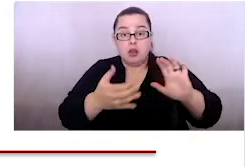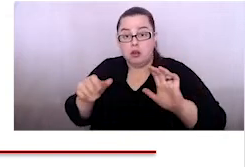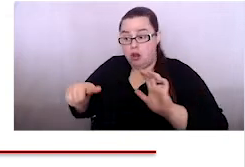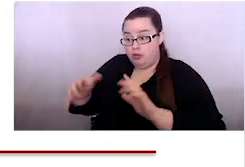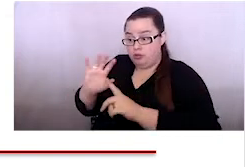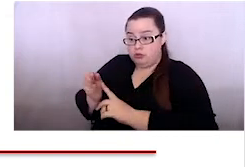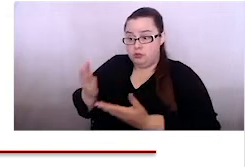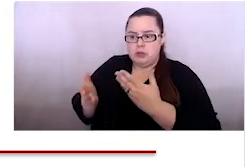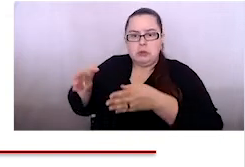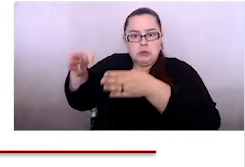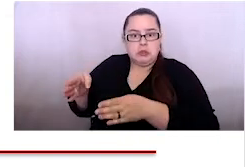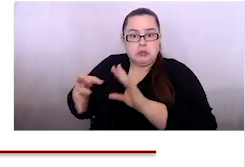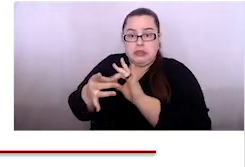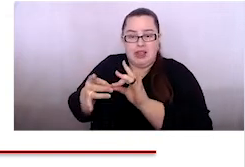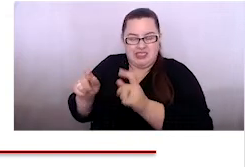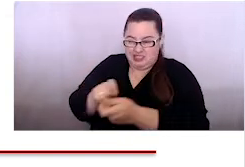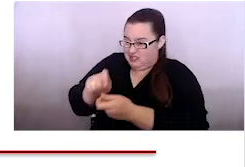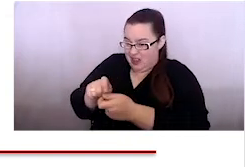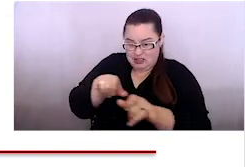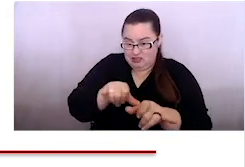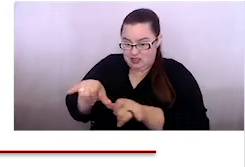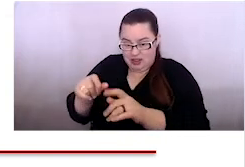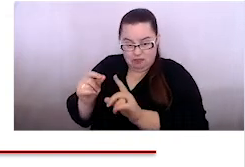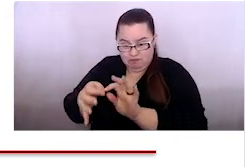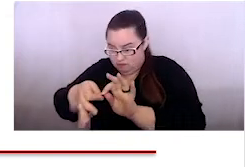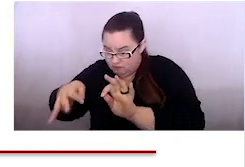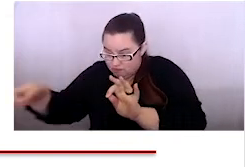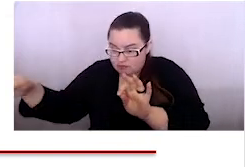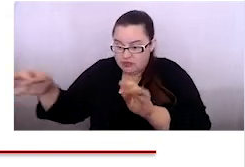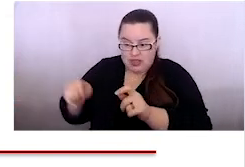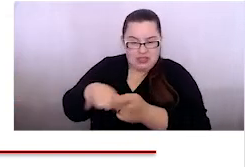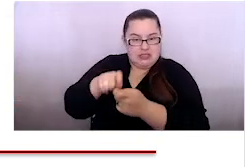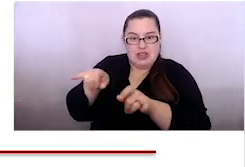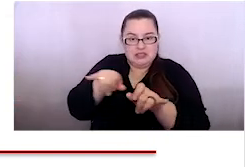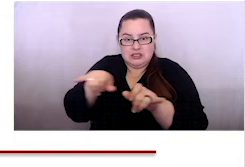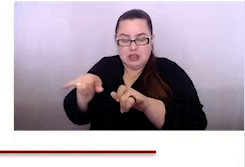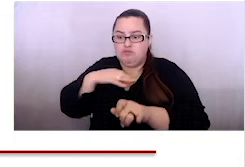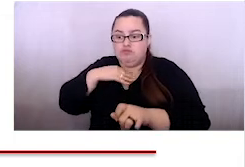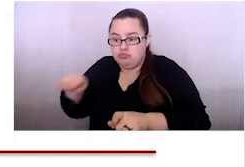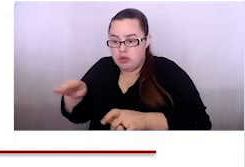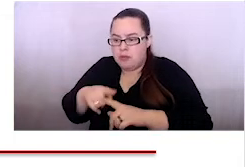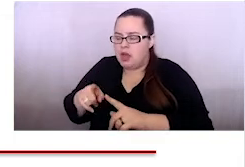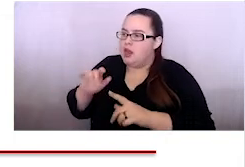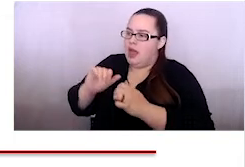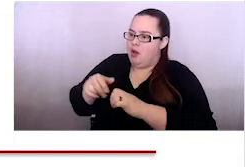thing in the exact same tone of voice and be perceived as passionate.